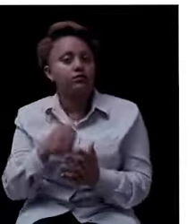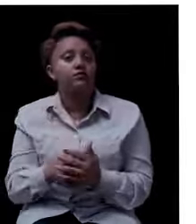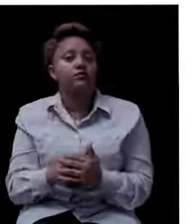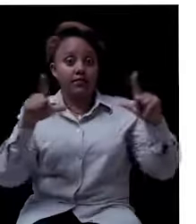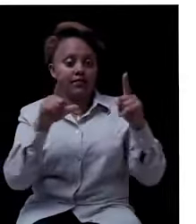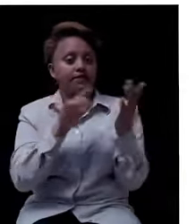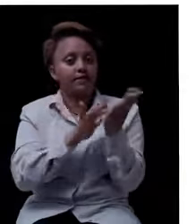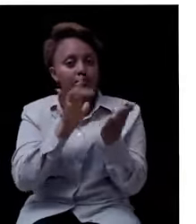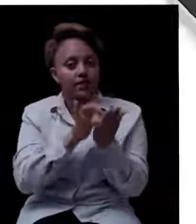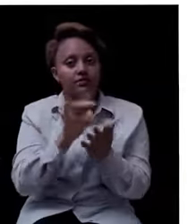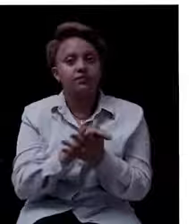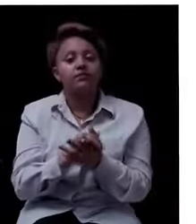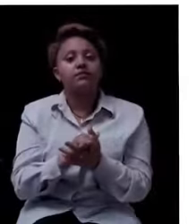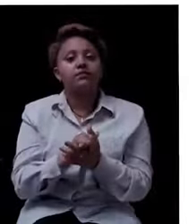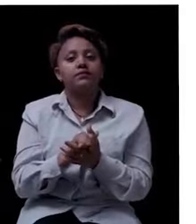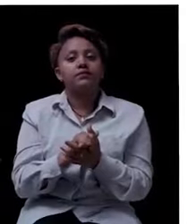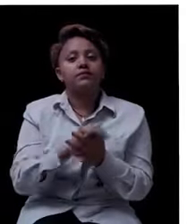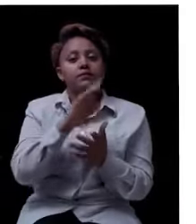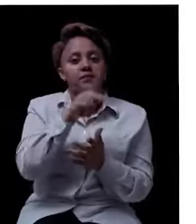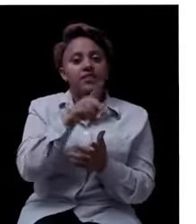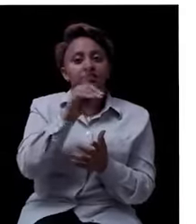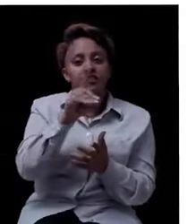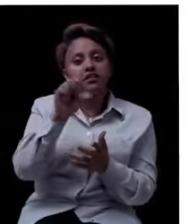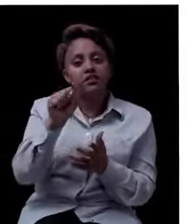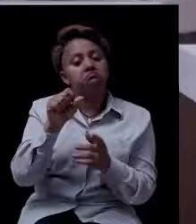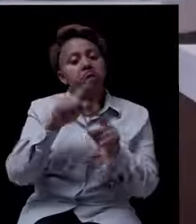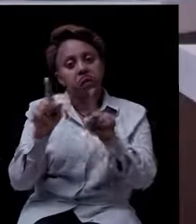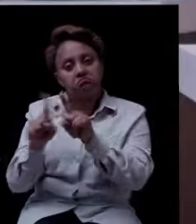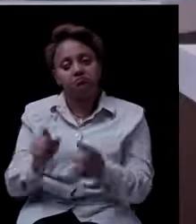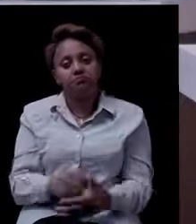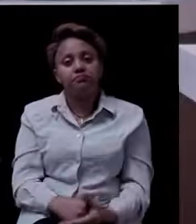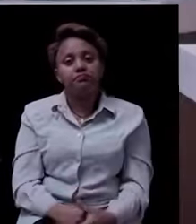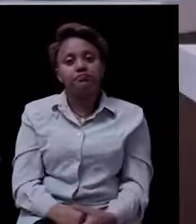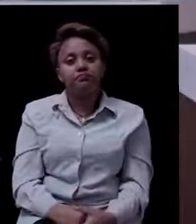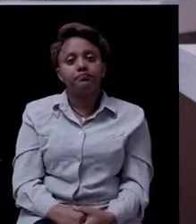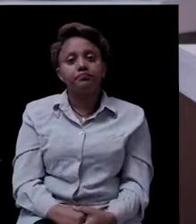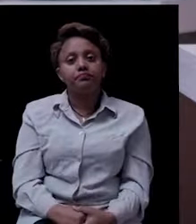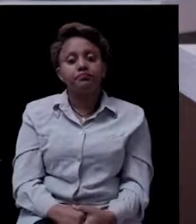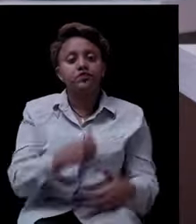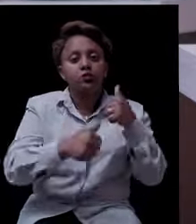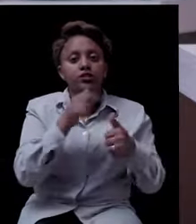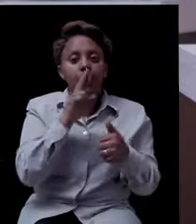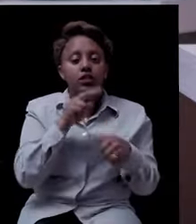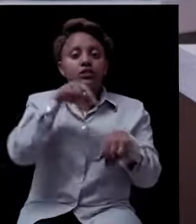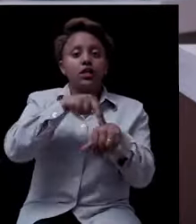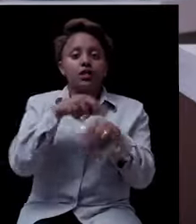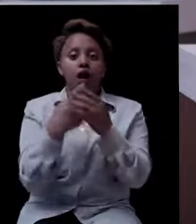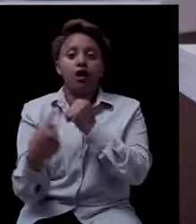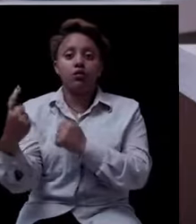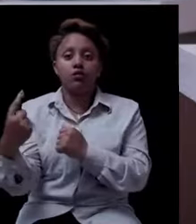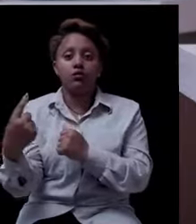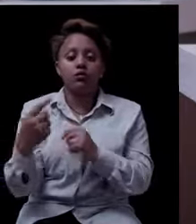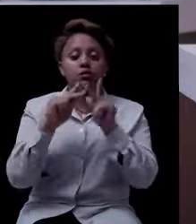tablets, personal digital assistants, PDAs, and the like, which are standalone or a part of a